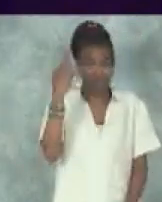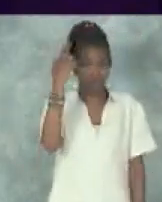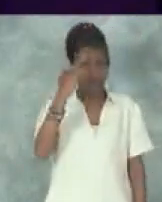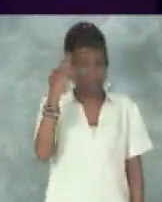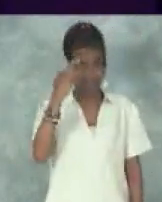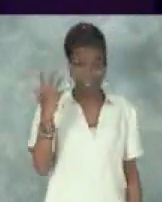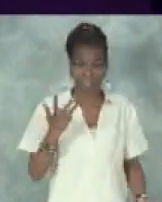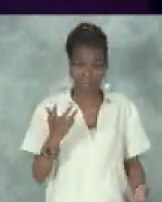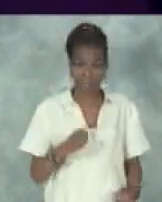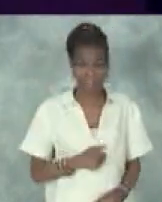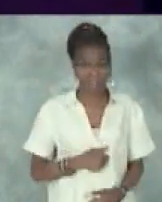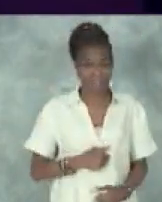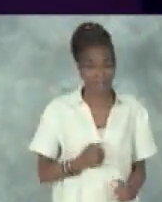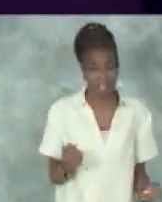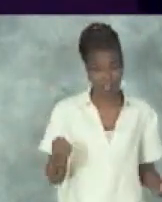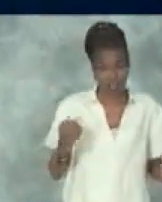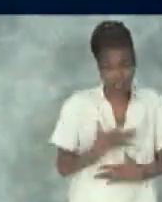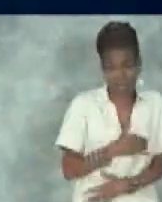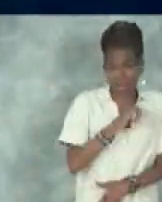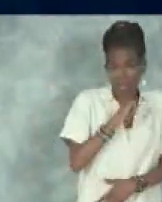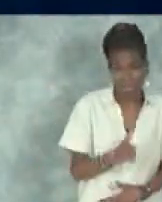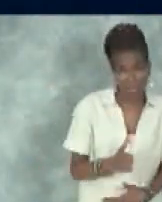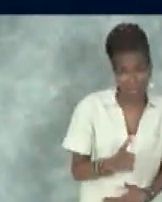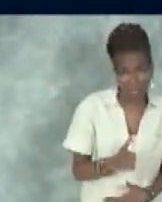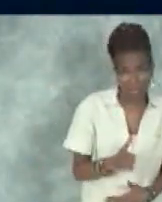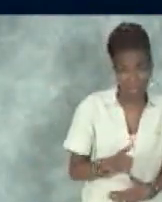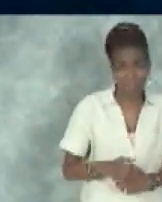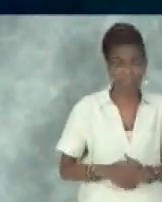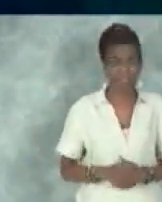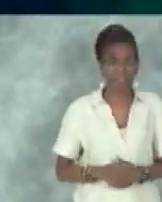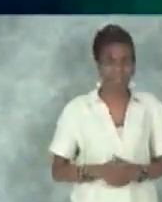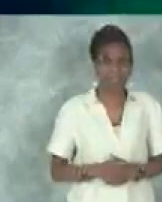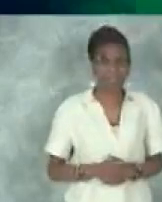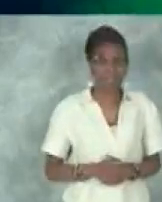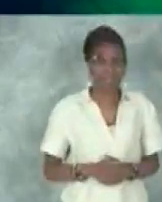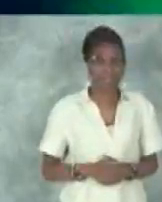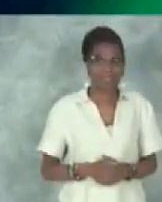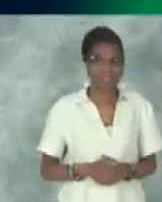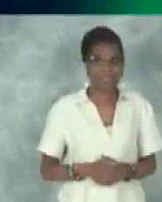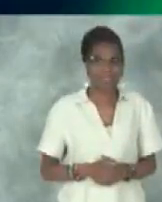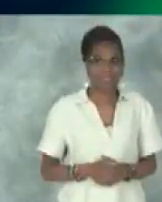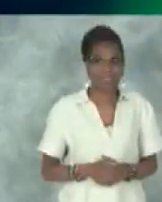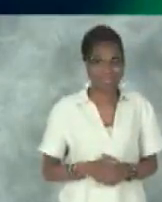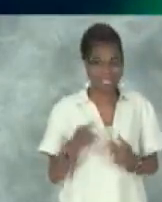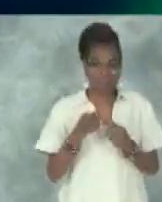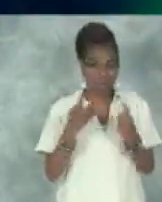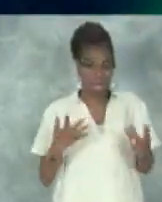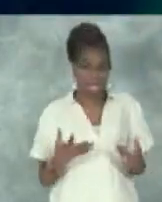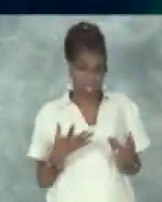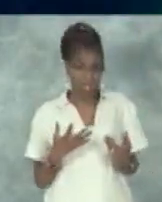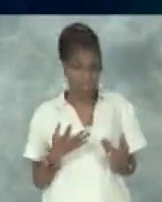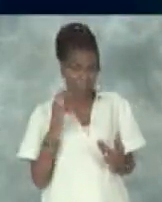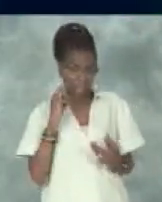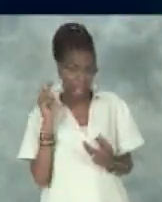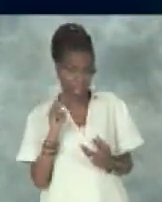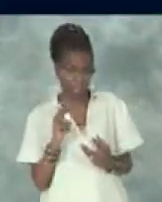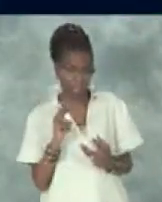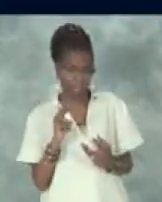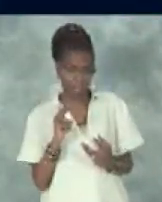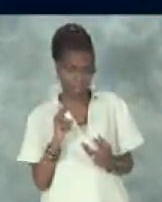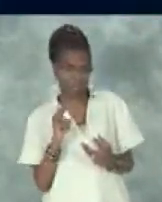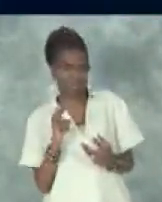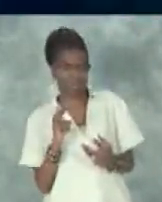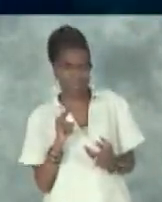reason I'm not afraid. The reason I can look the devil in the face. The reason I get ready to go one